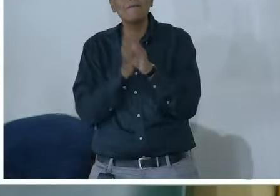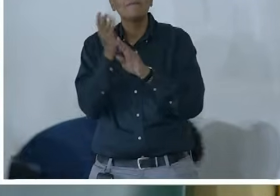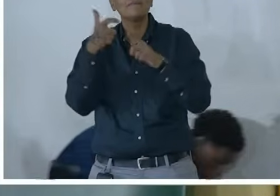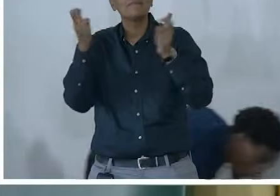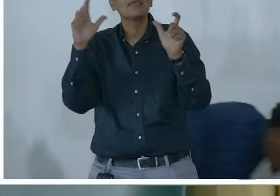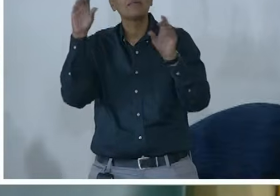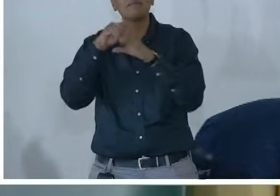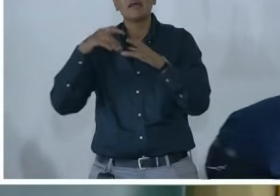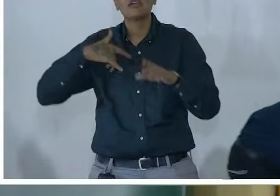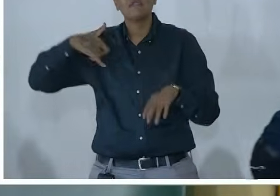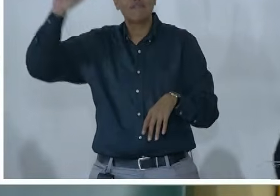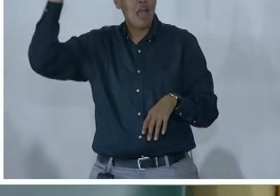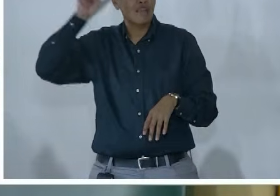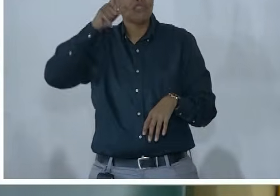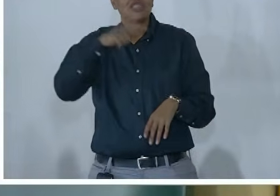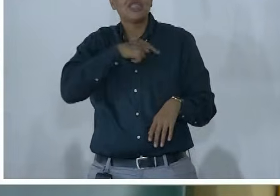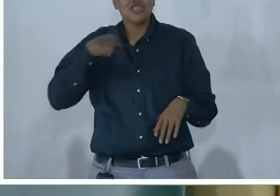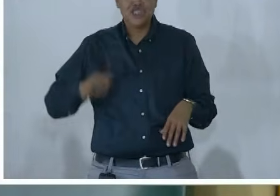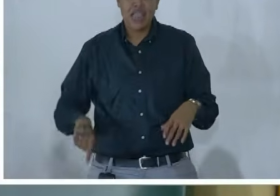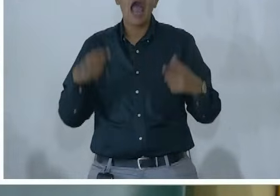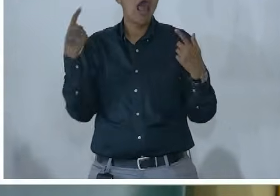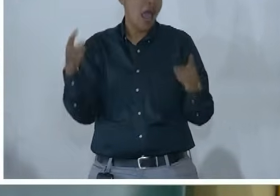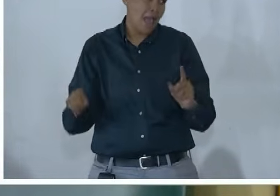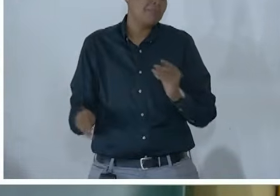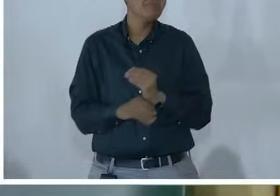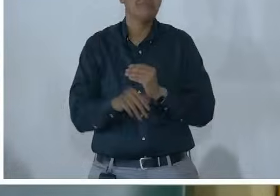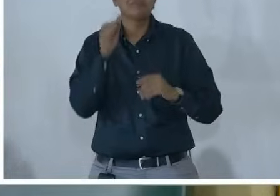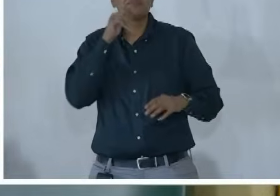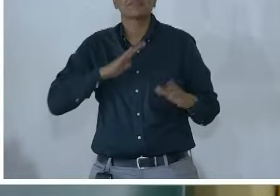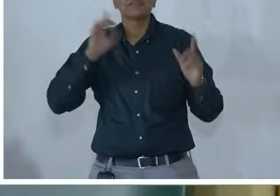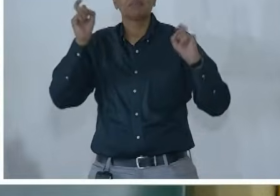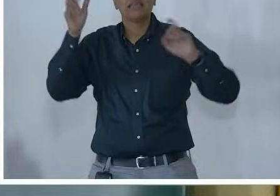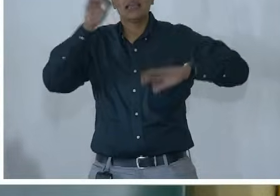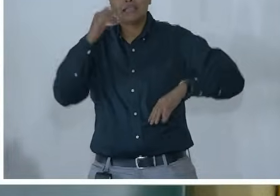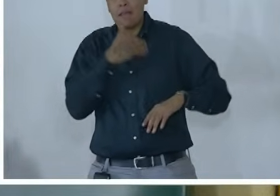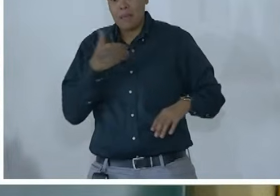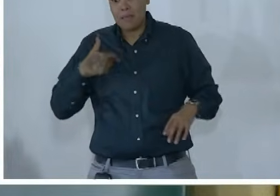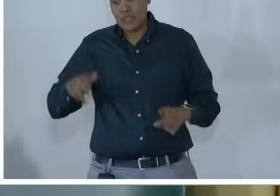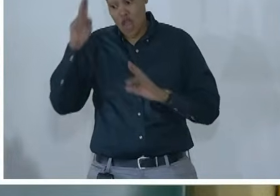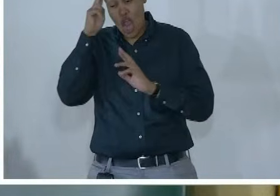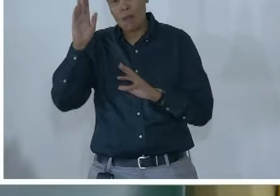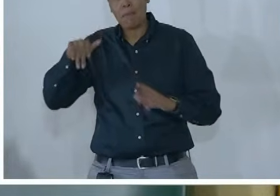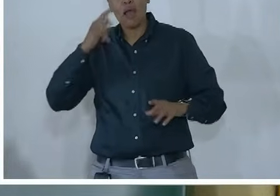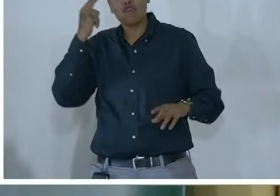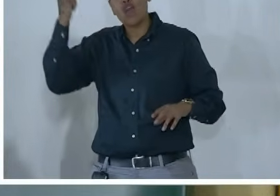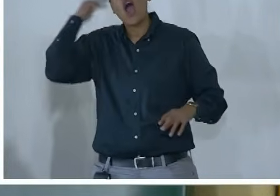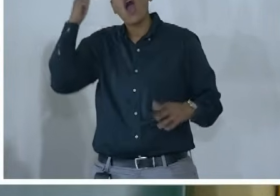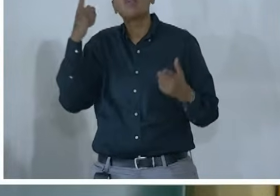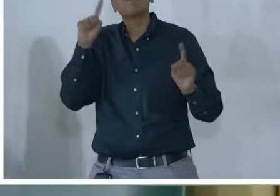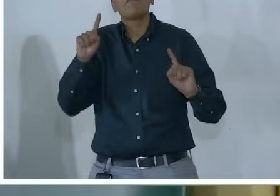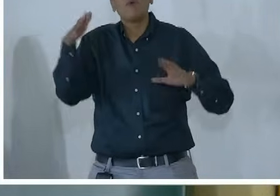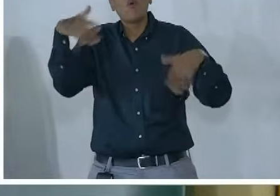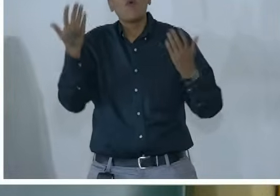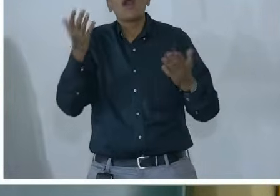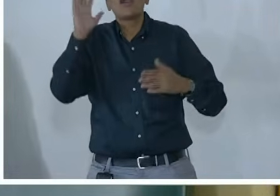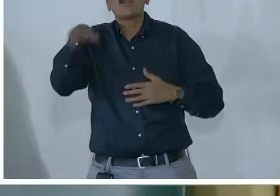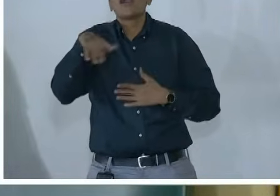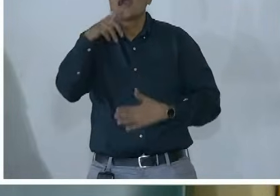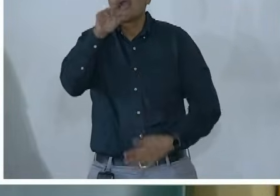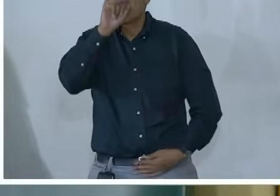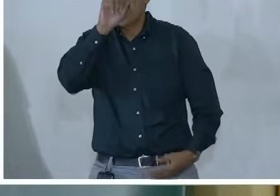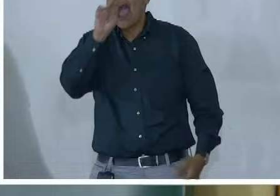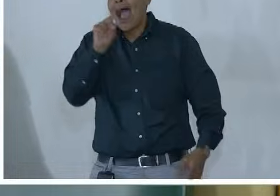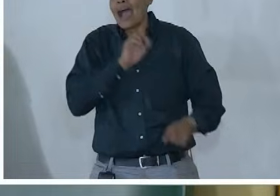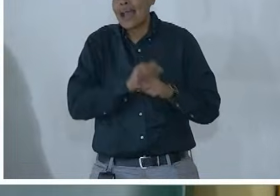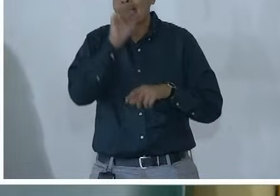trip to China recently. Madam Speaker, as members of this Honorable House will recall, Jikwon Iron and